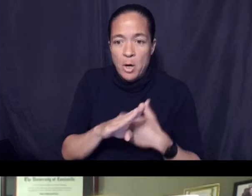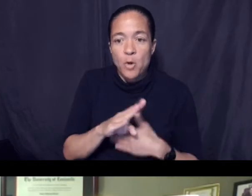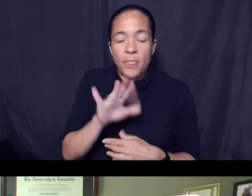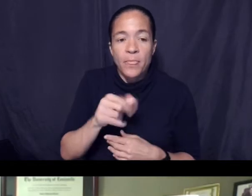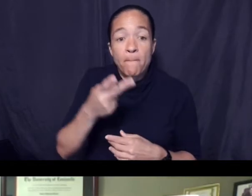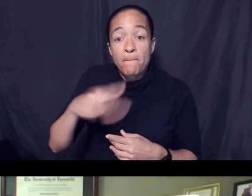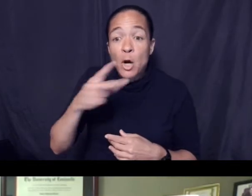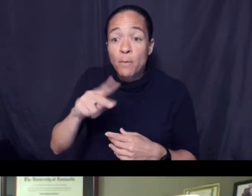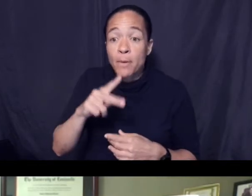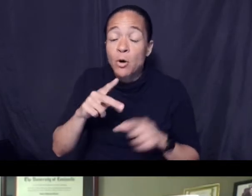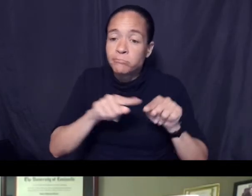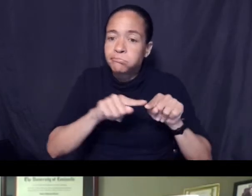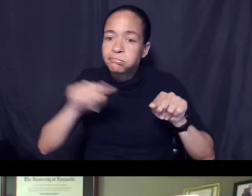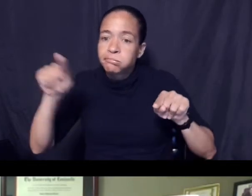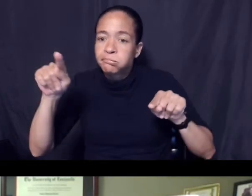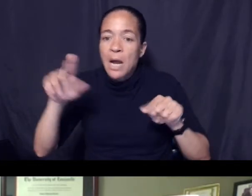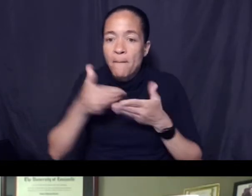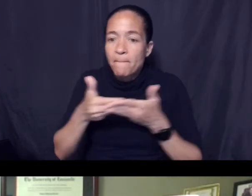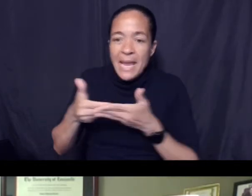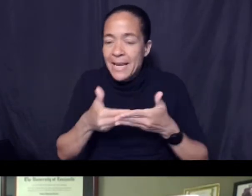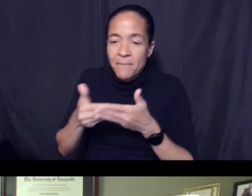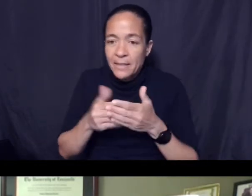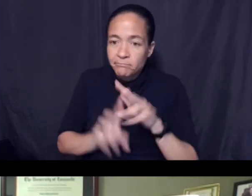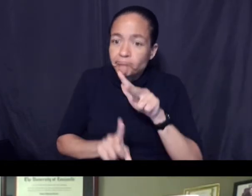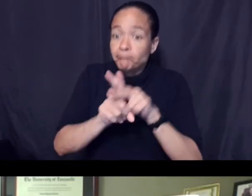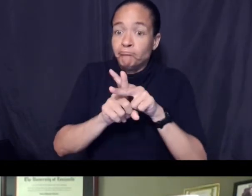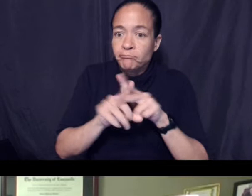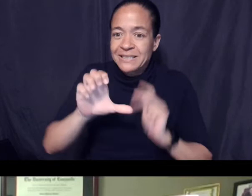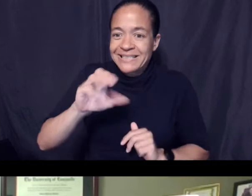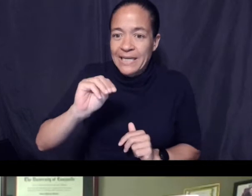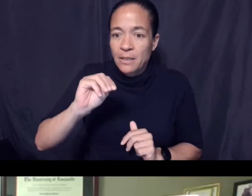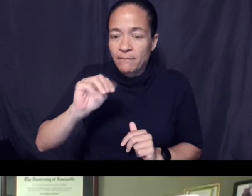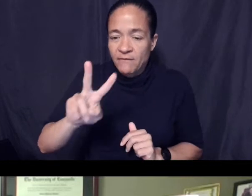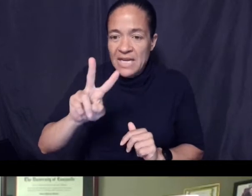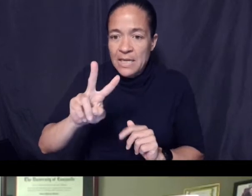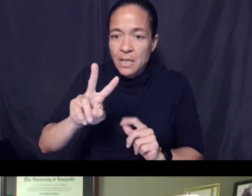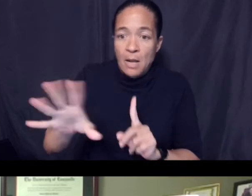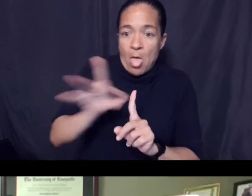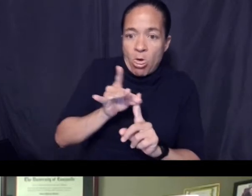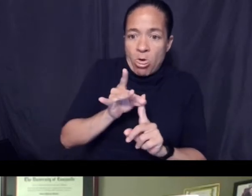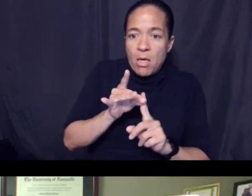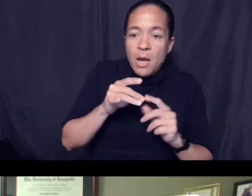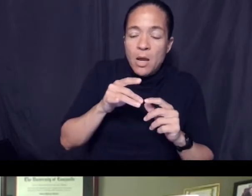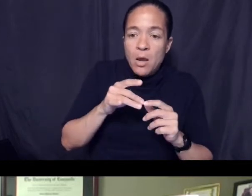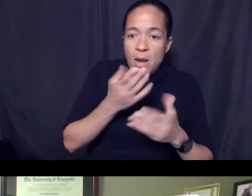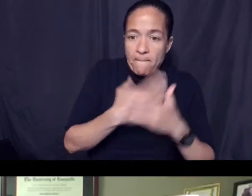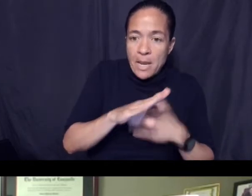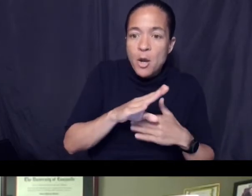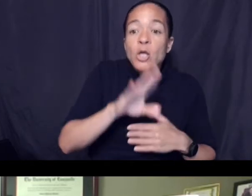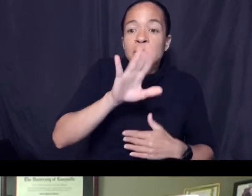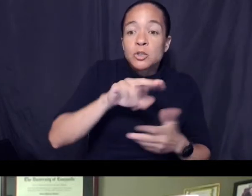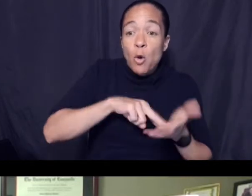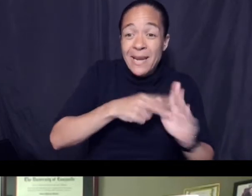is showing you for babies that are symptomatic with regard to CMV infection at birth, that by school age,